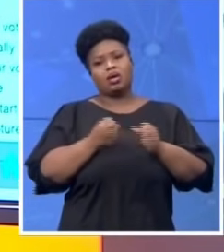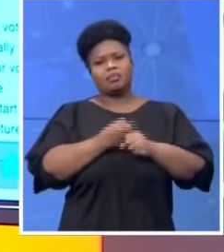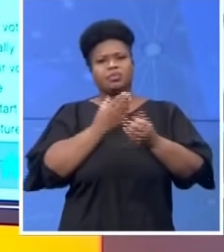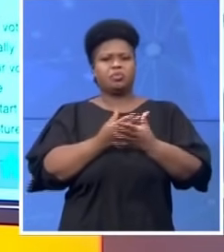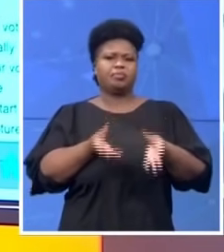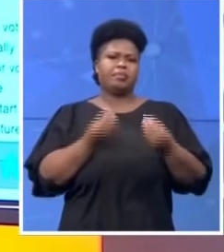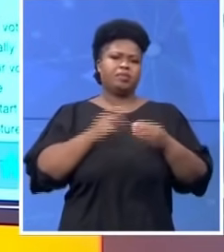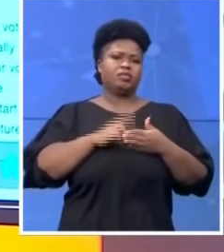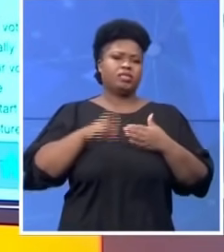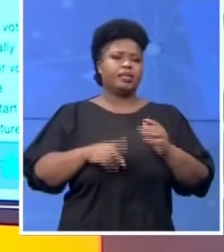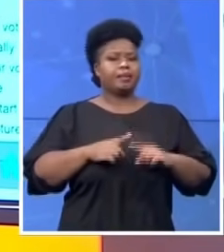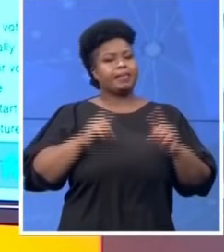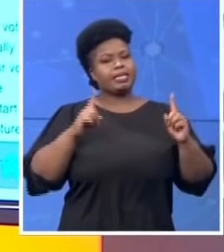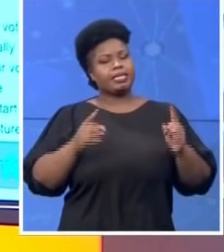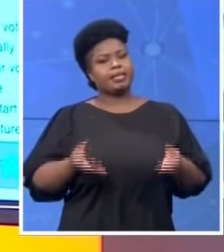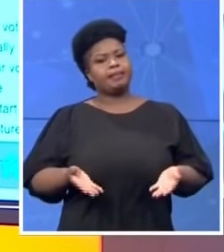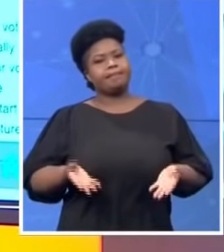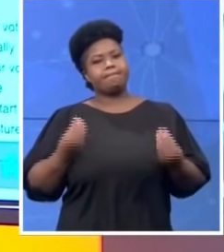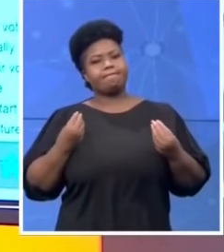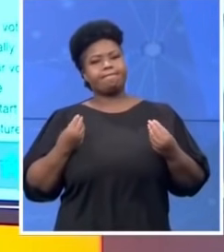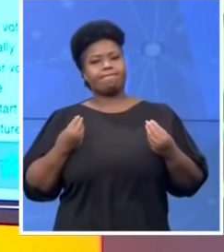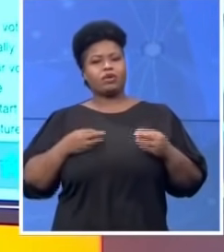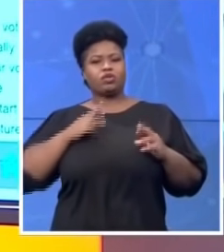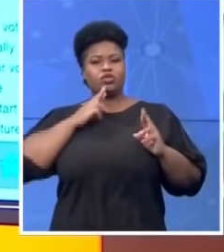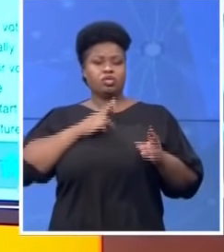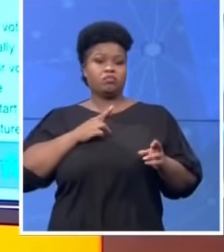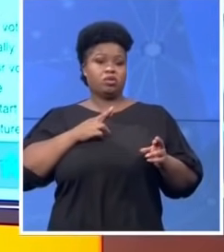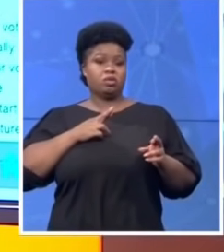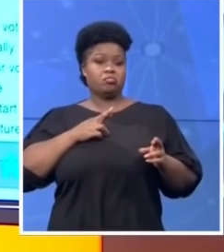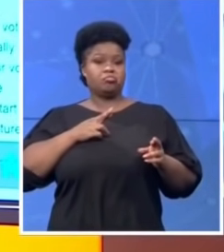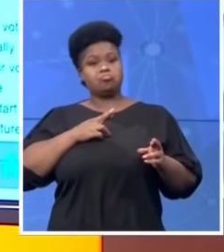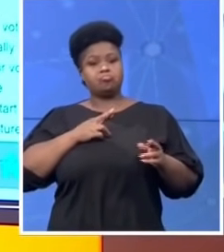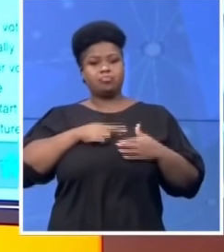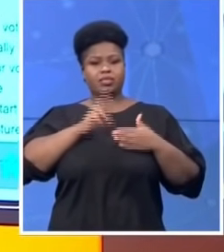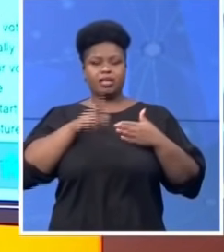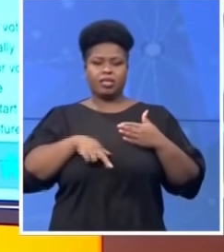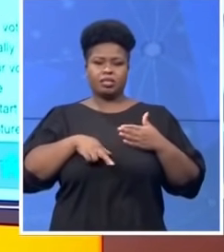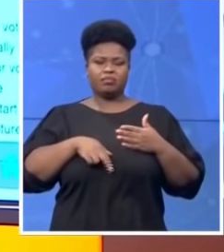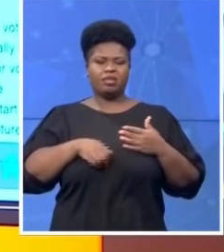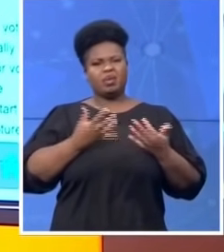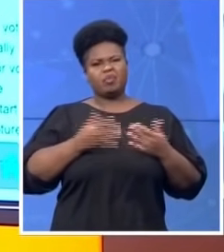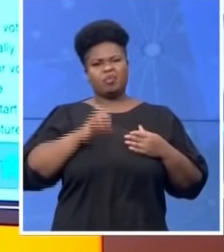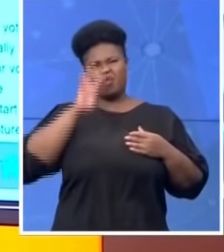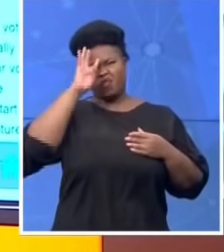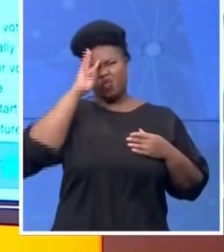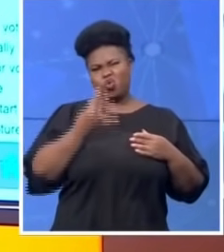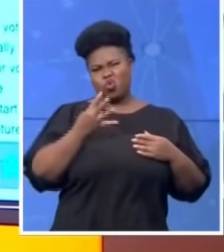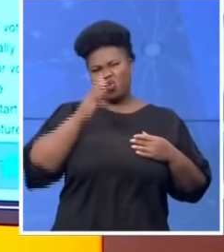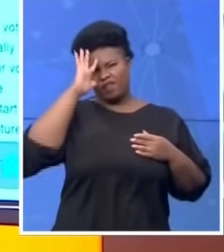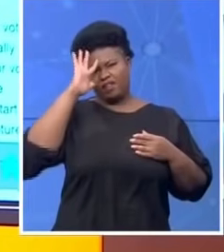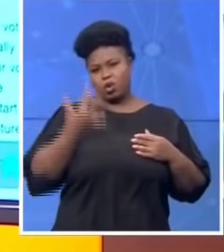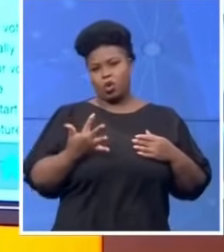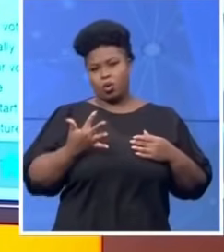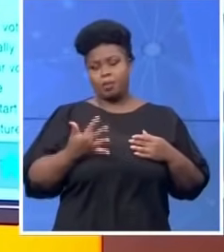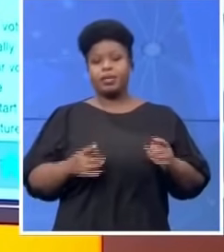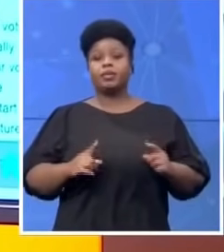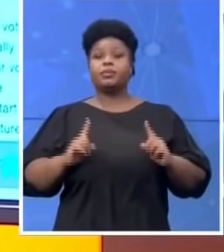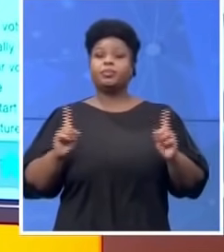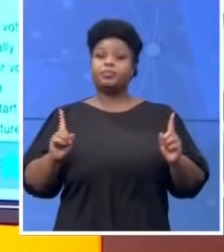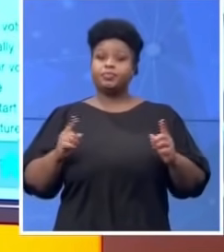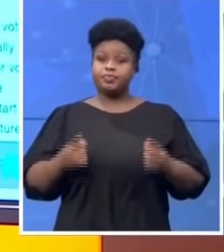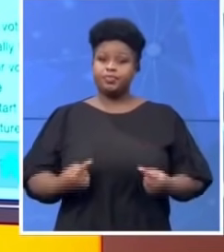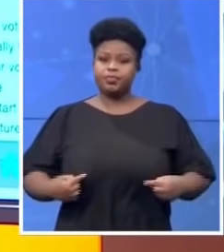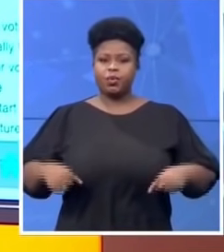reportable results at about 4 or 5 a.m. Now, we're hoping to get something useful. Of course, it